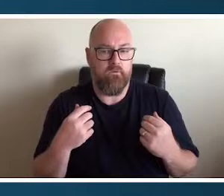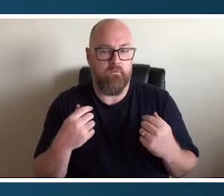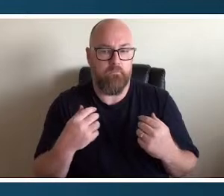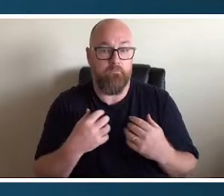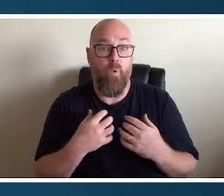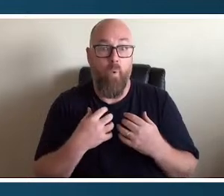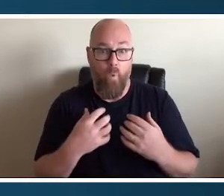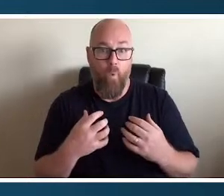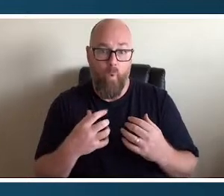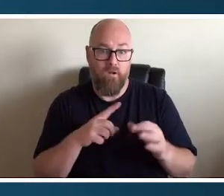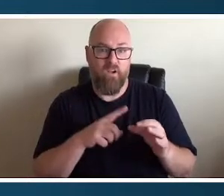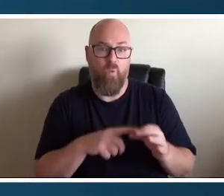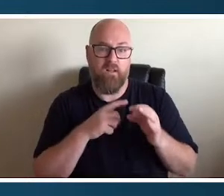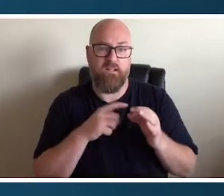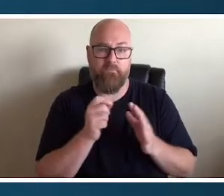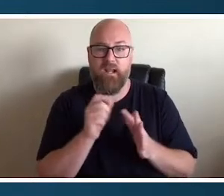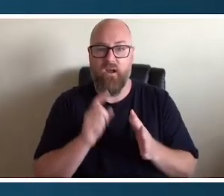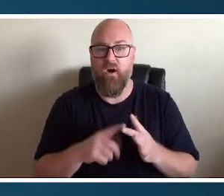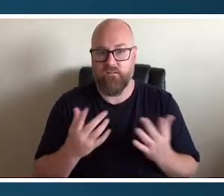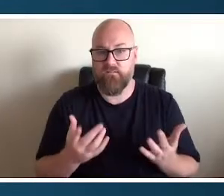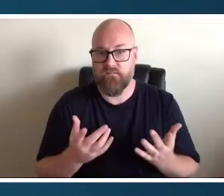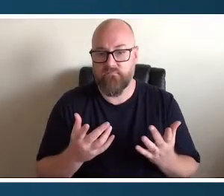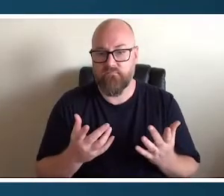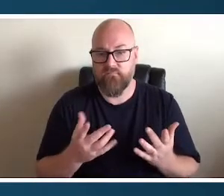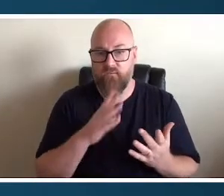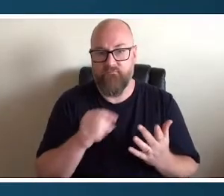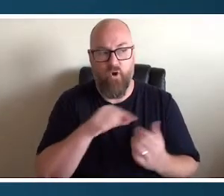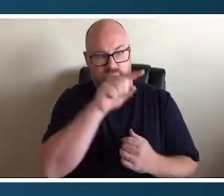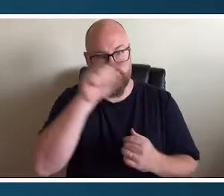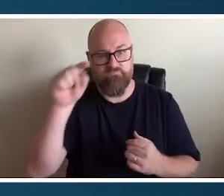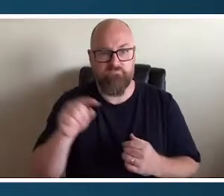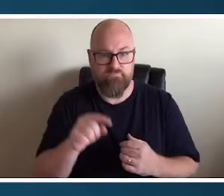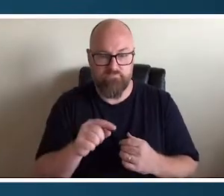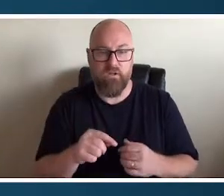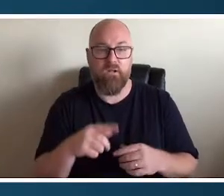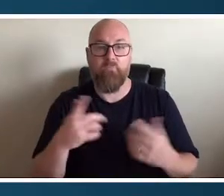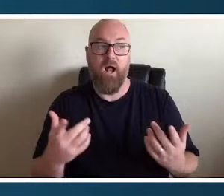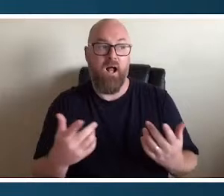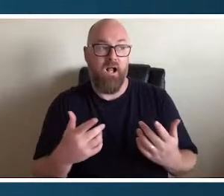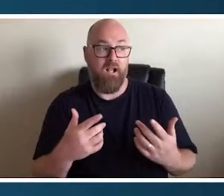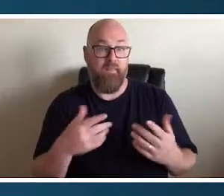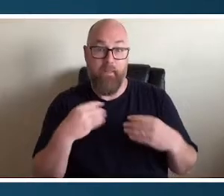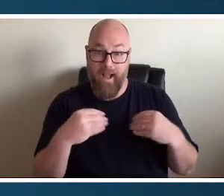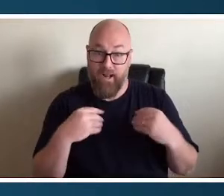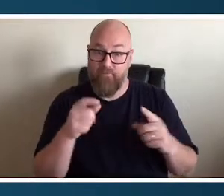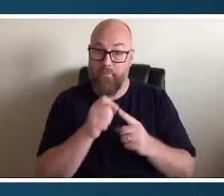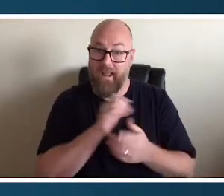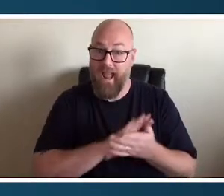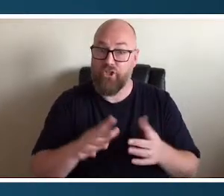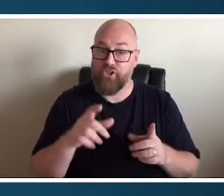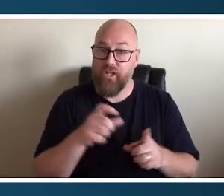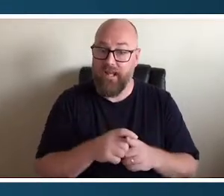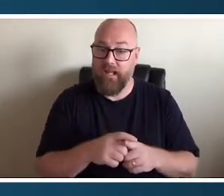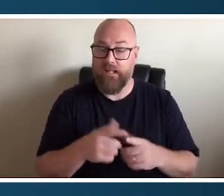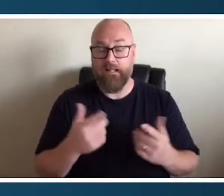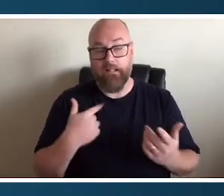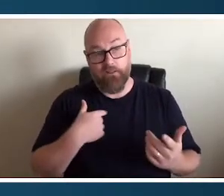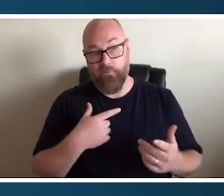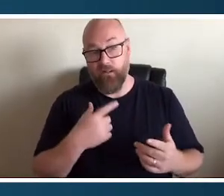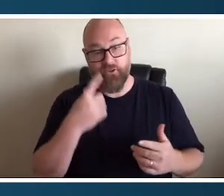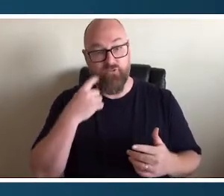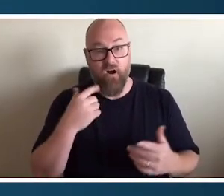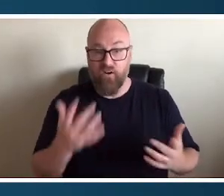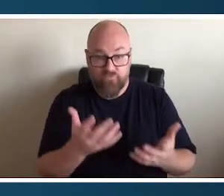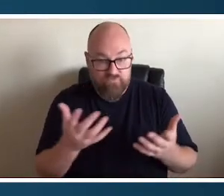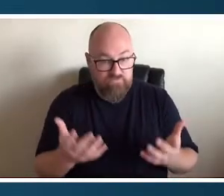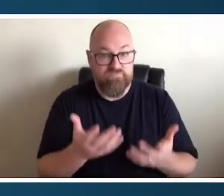colleague PIs from these countries and from the region that we do. But the market for PhD economists is really thin. It's something that we're constantly working on at the centre and at the